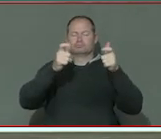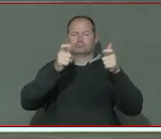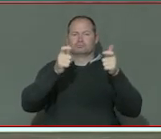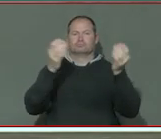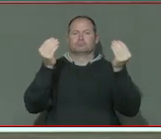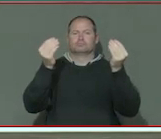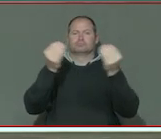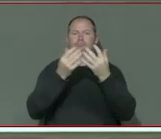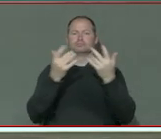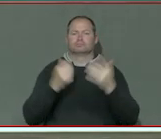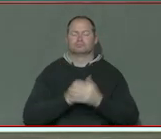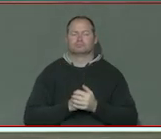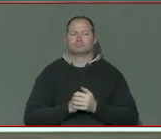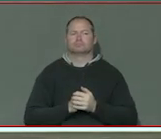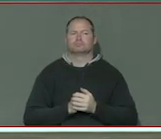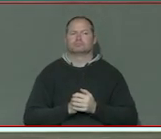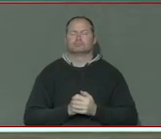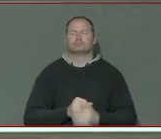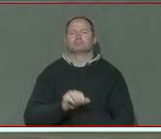be 9480.